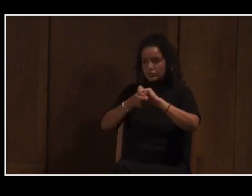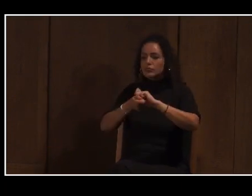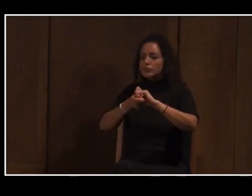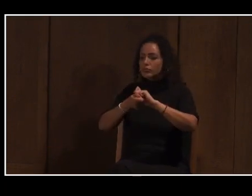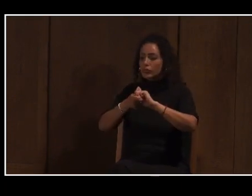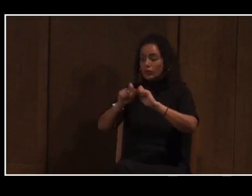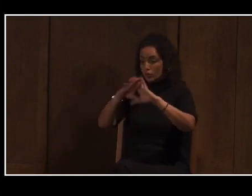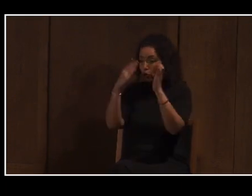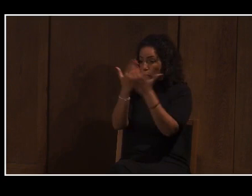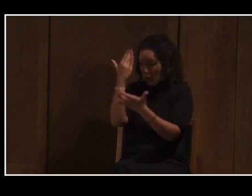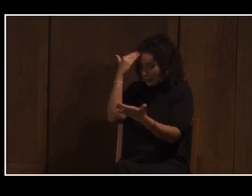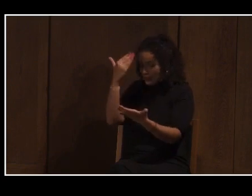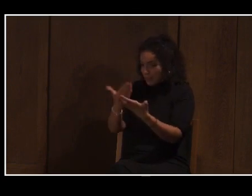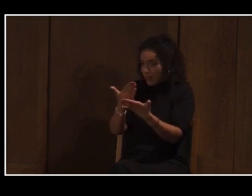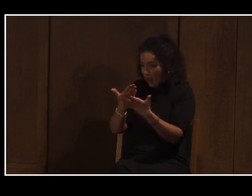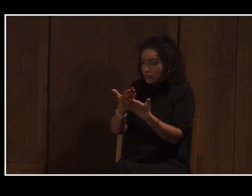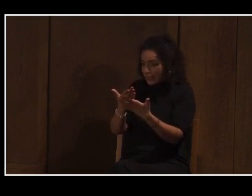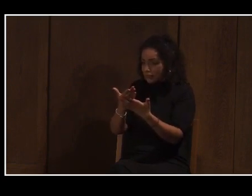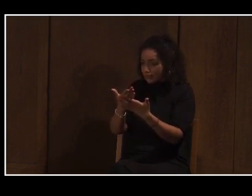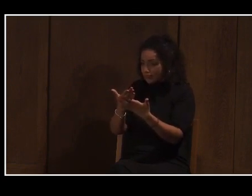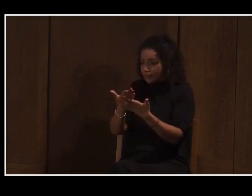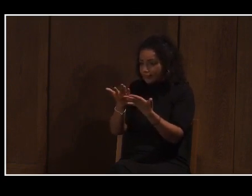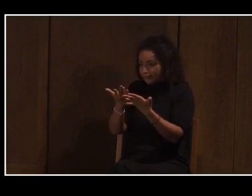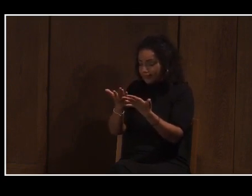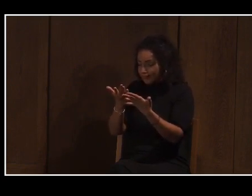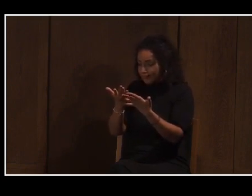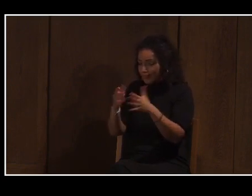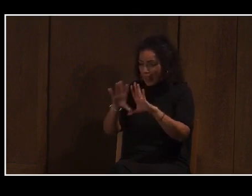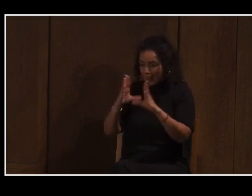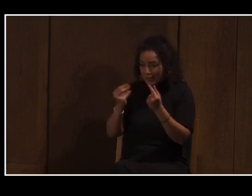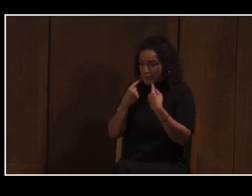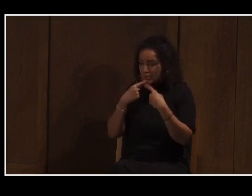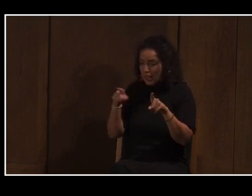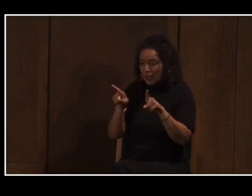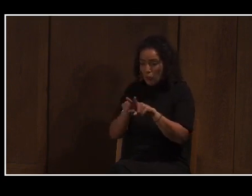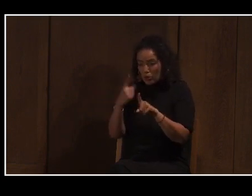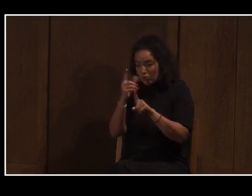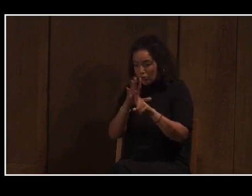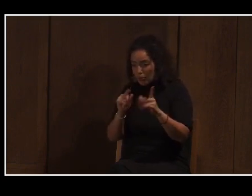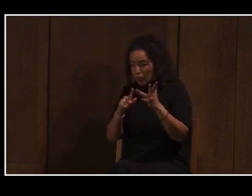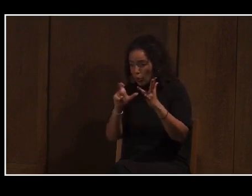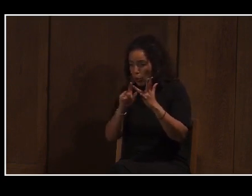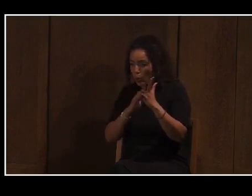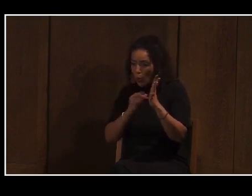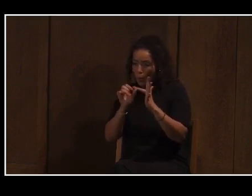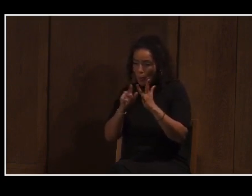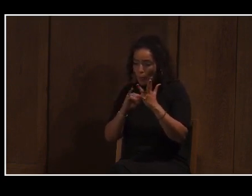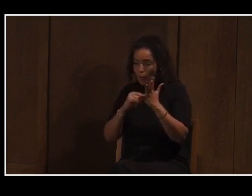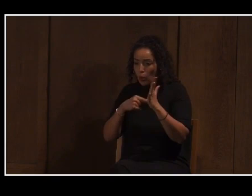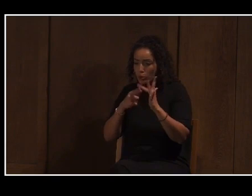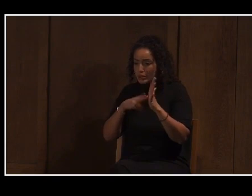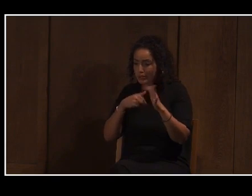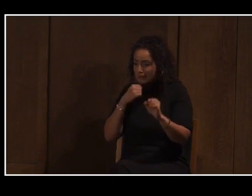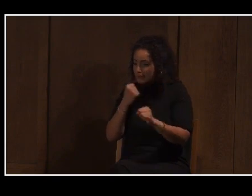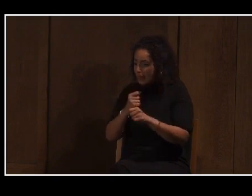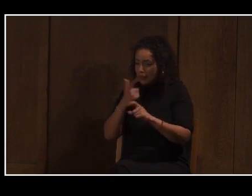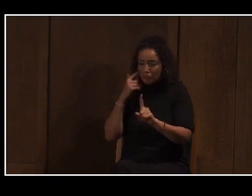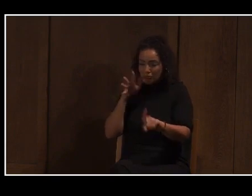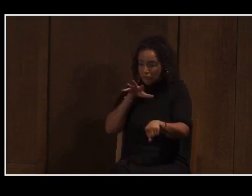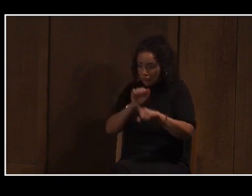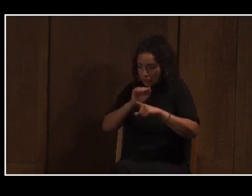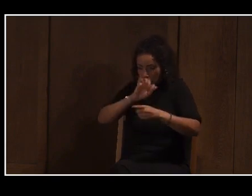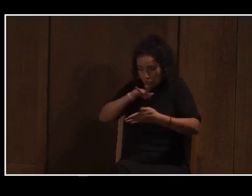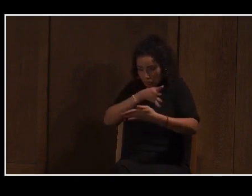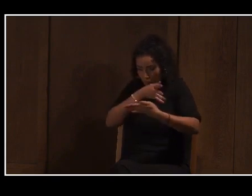demanding it right now in everything from composting that you mentioned to finding our poetic selves to,